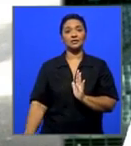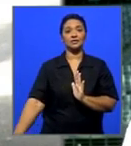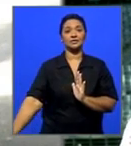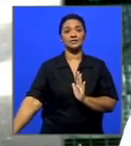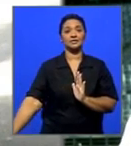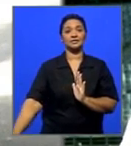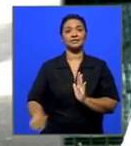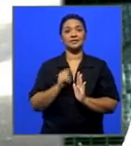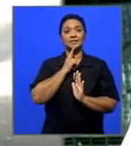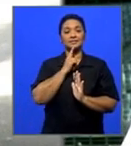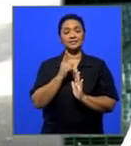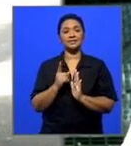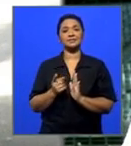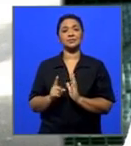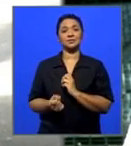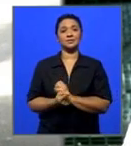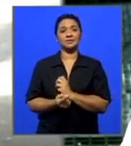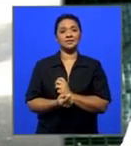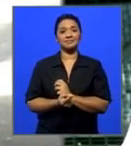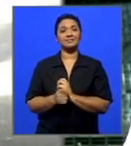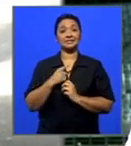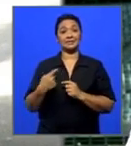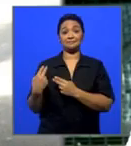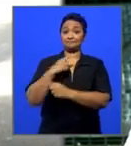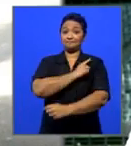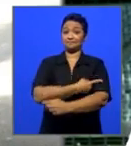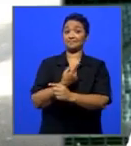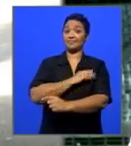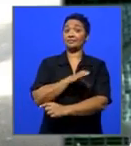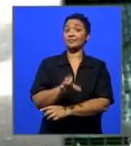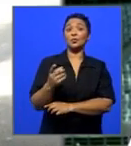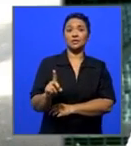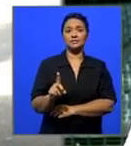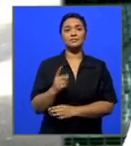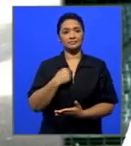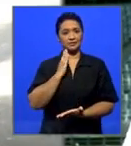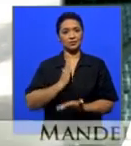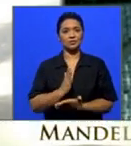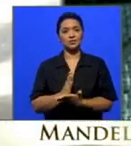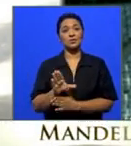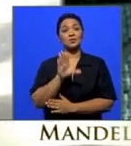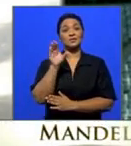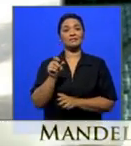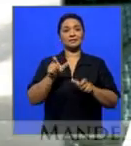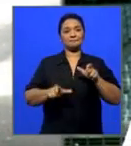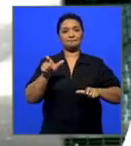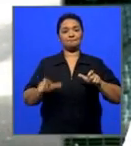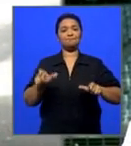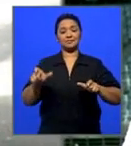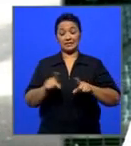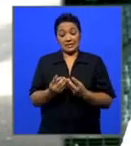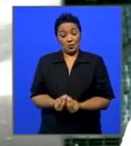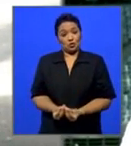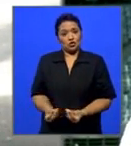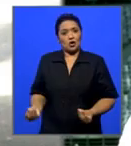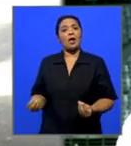now, and even previously, because our mandate is to ensure that the South African population and the future children